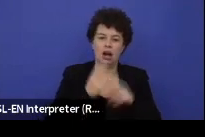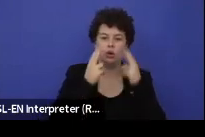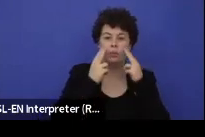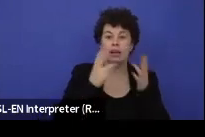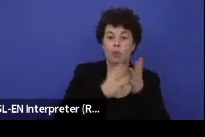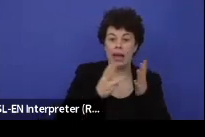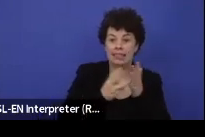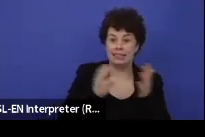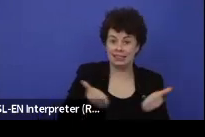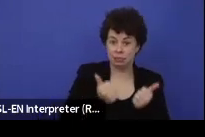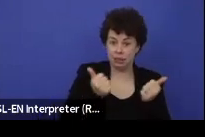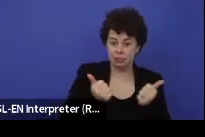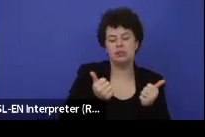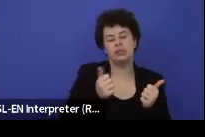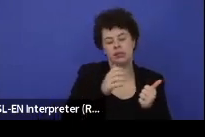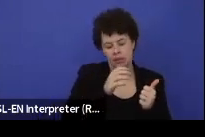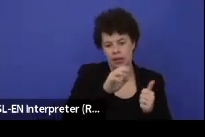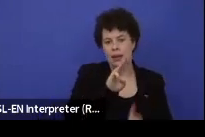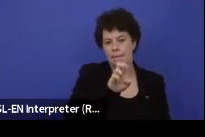perimenopause, and